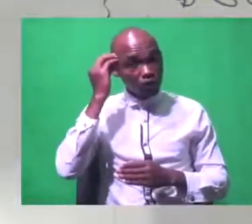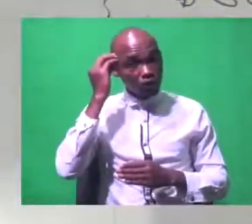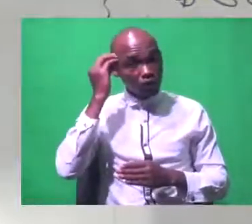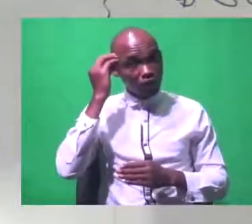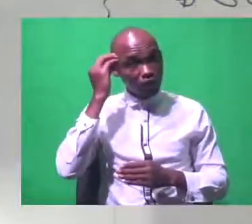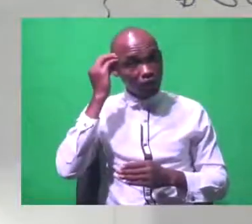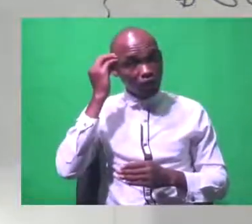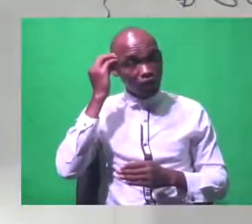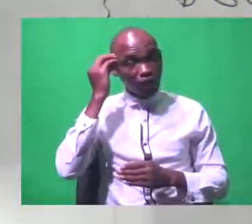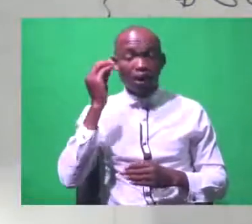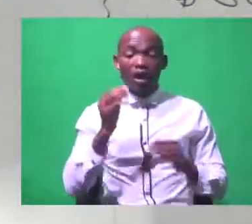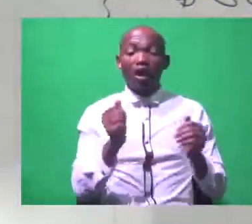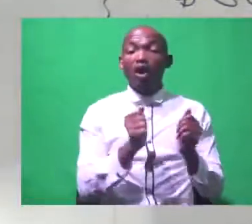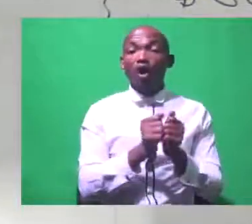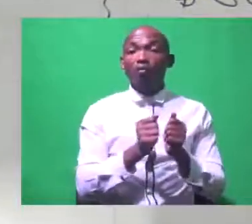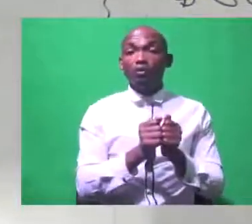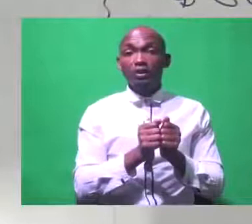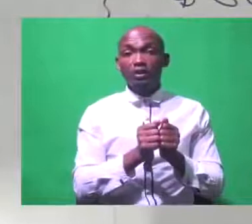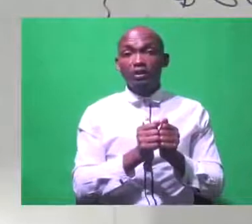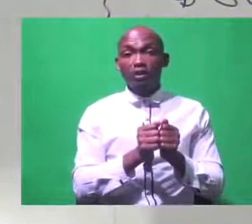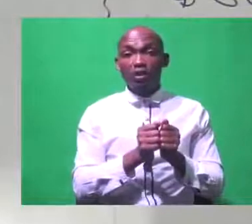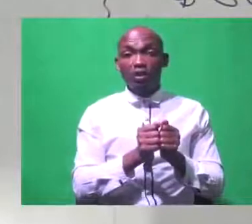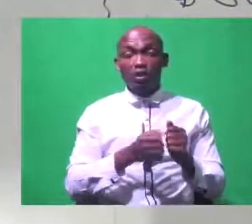is object of labor.